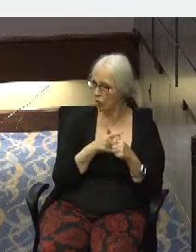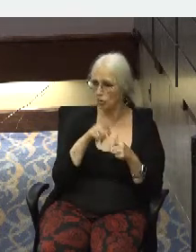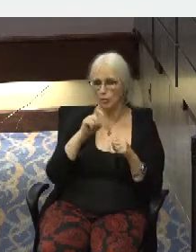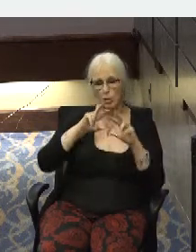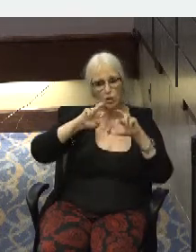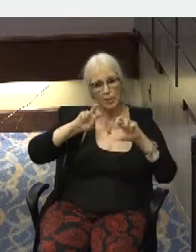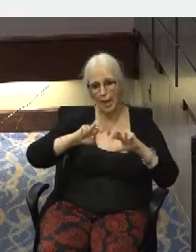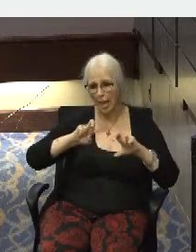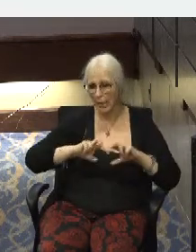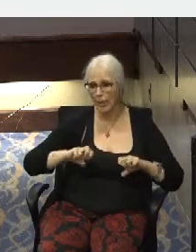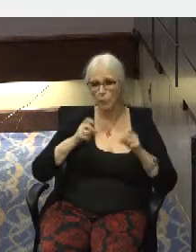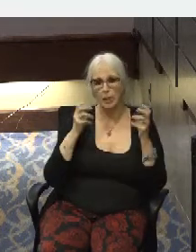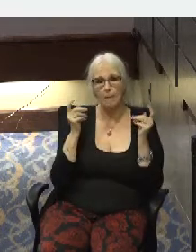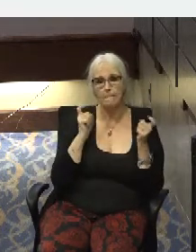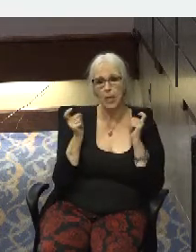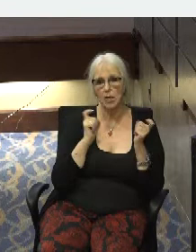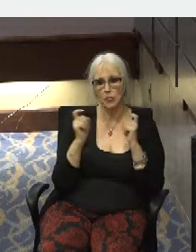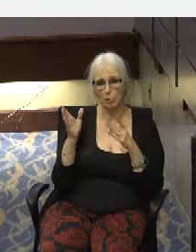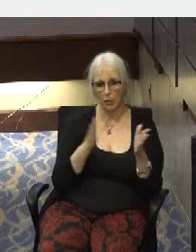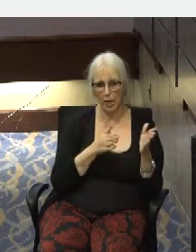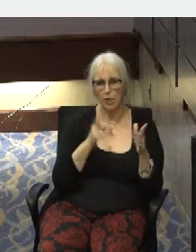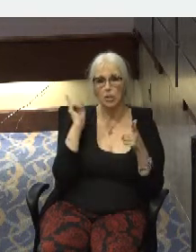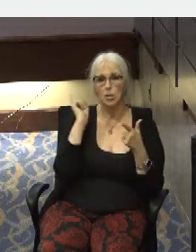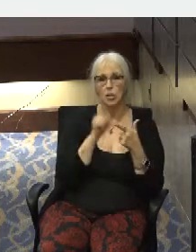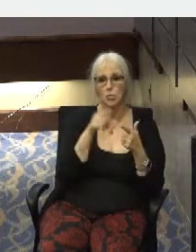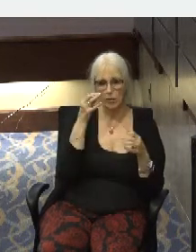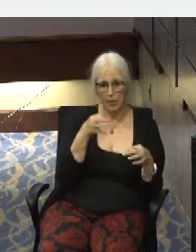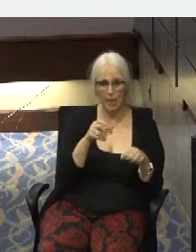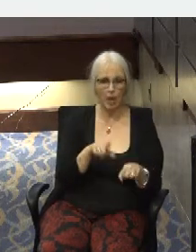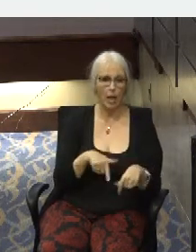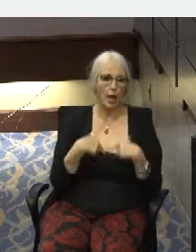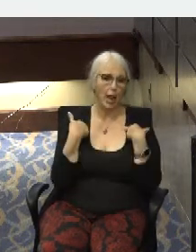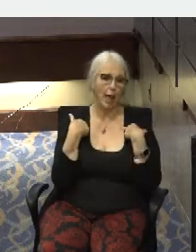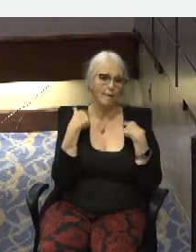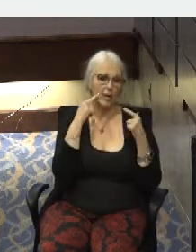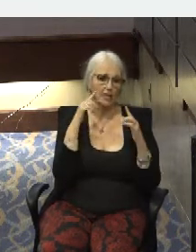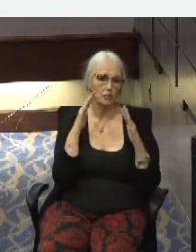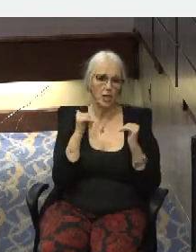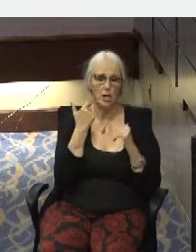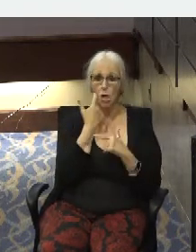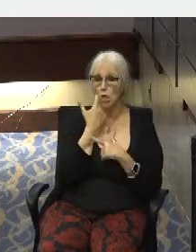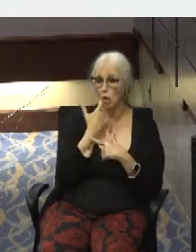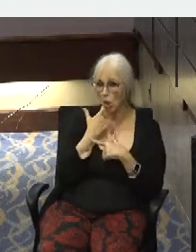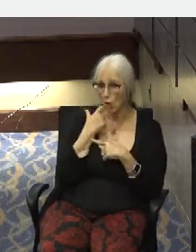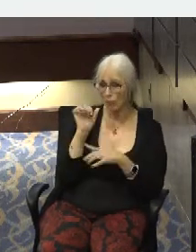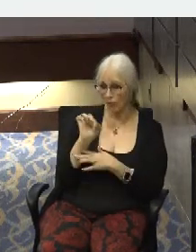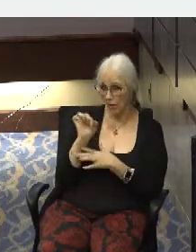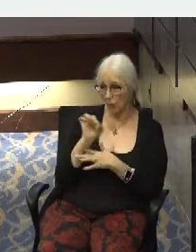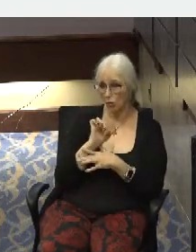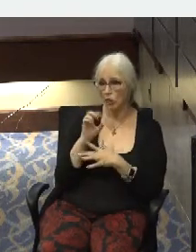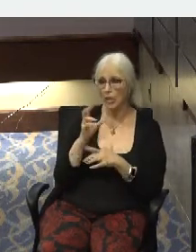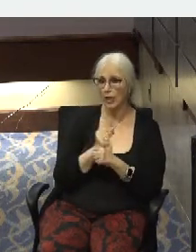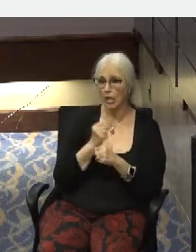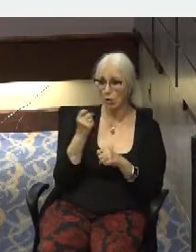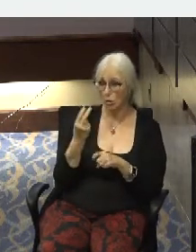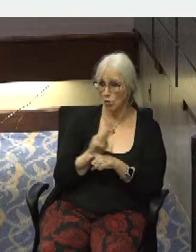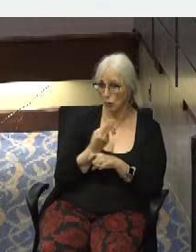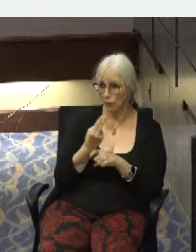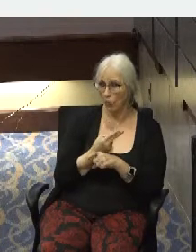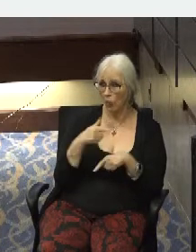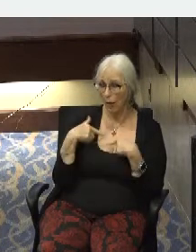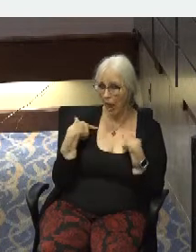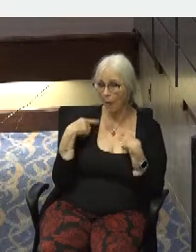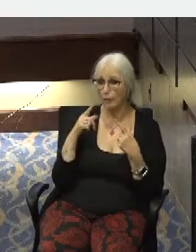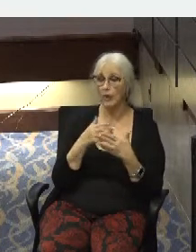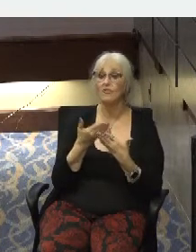asset management plan just to determine the life expectancy of current vehicles to make sure that they're getting their useful life before transitioning to the electric